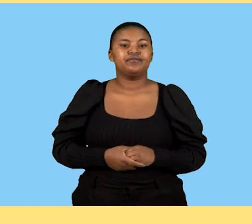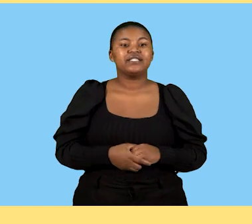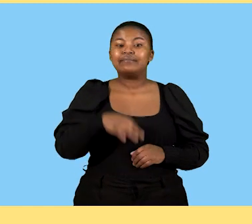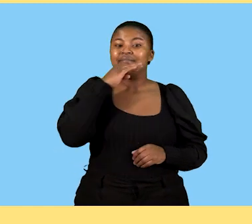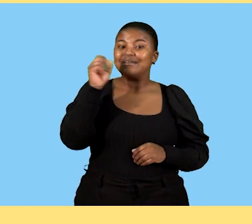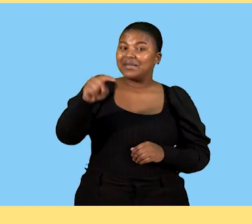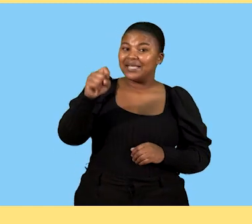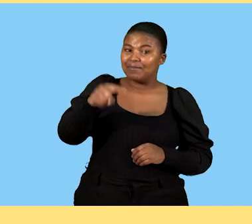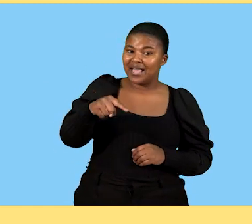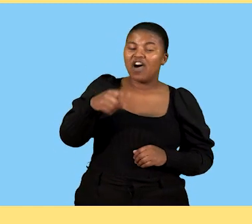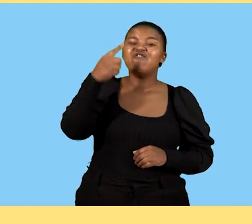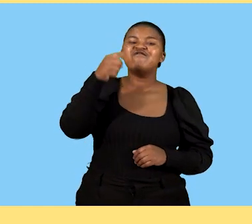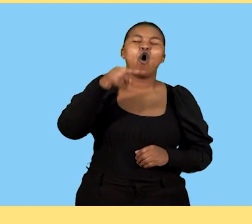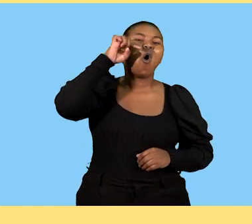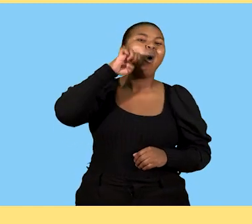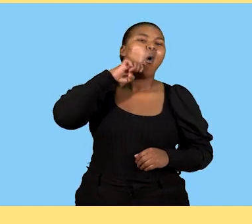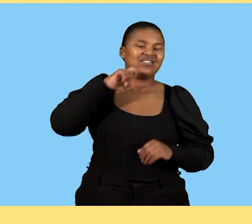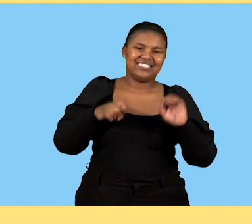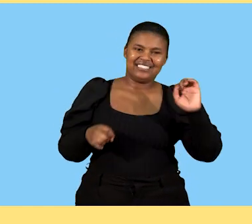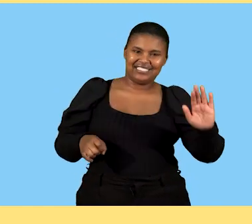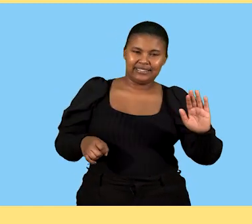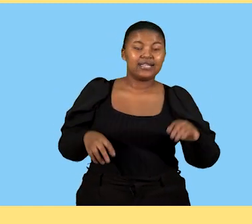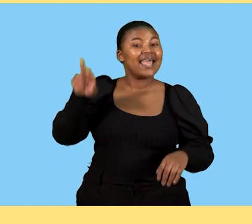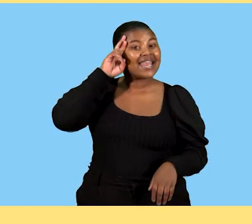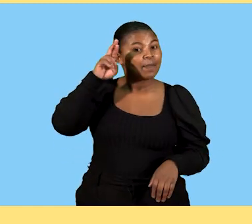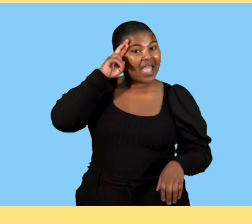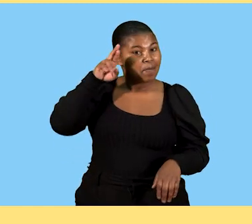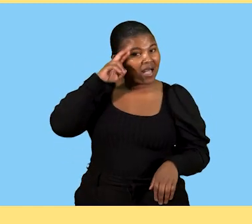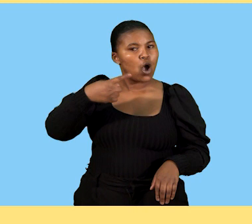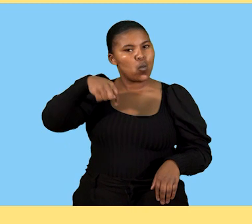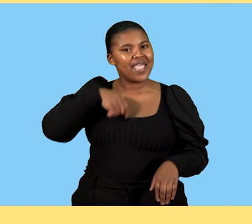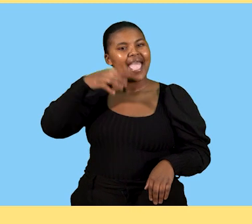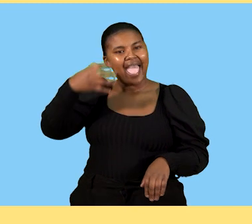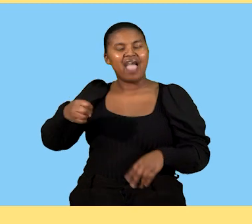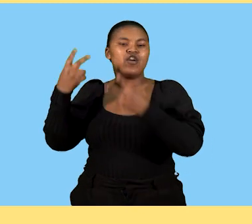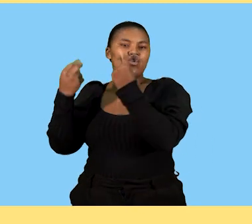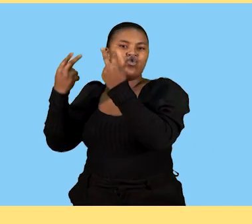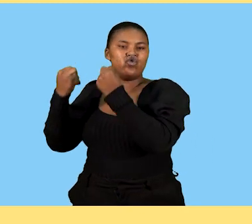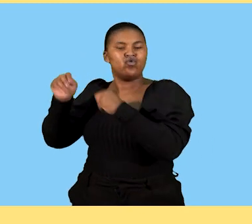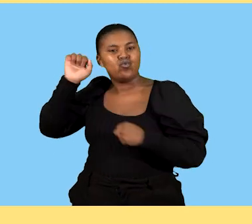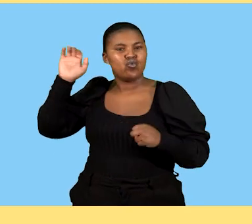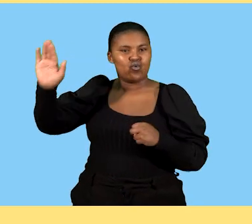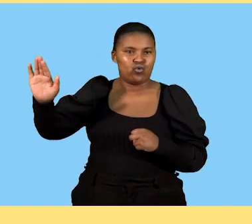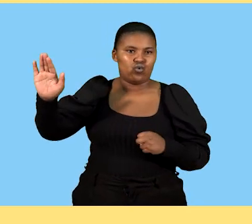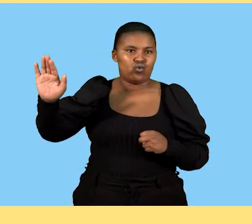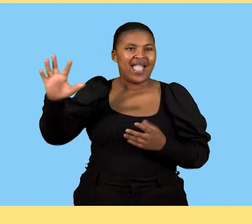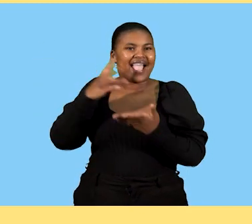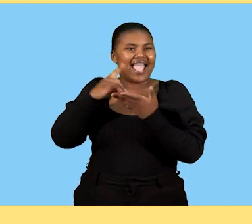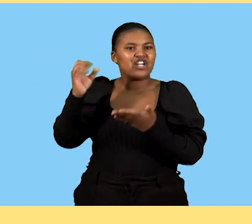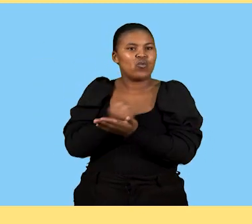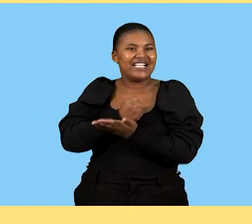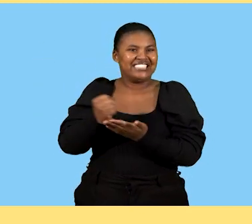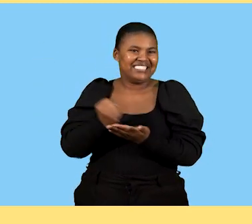24,300. This is for the old one. Remember, we also had a new cash